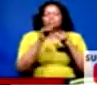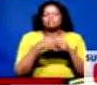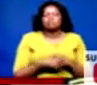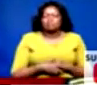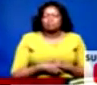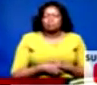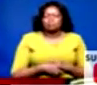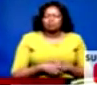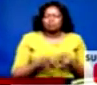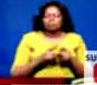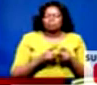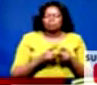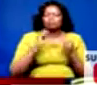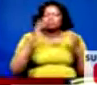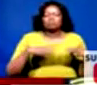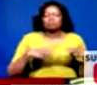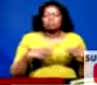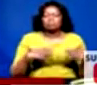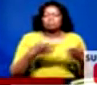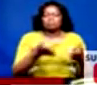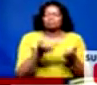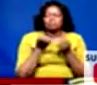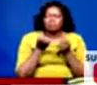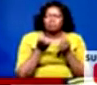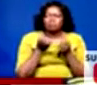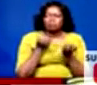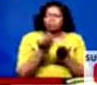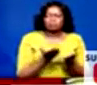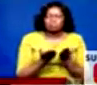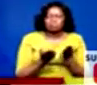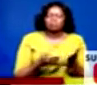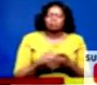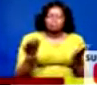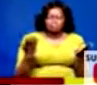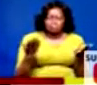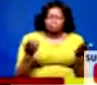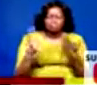all Kenyans require service all over the country.